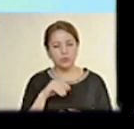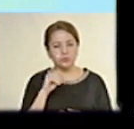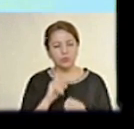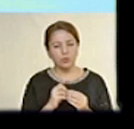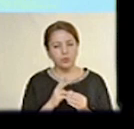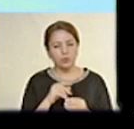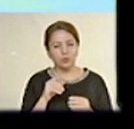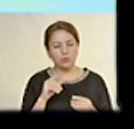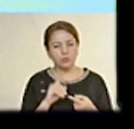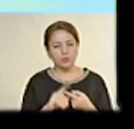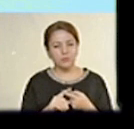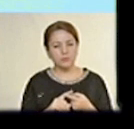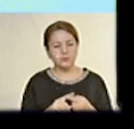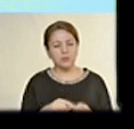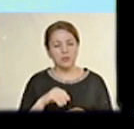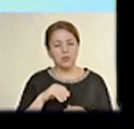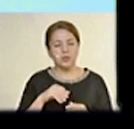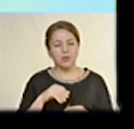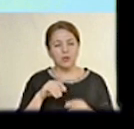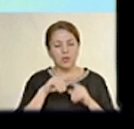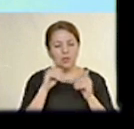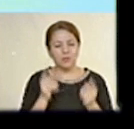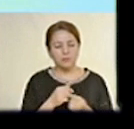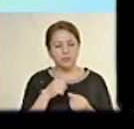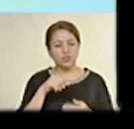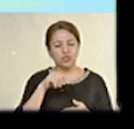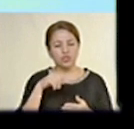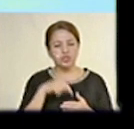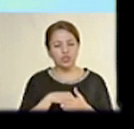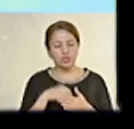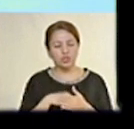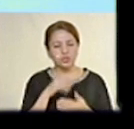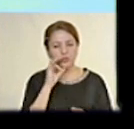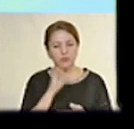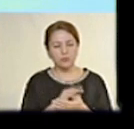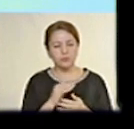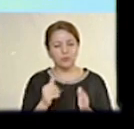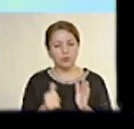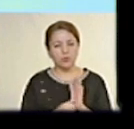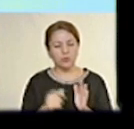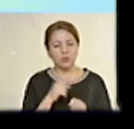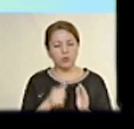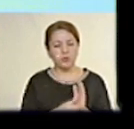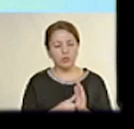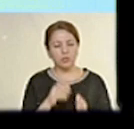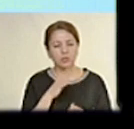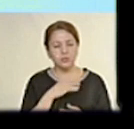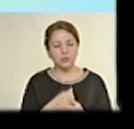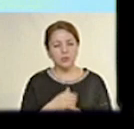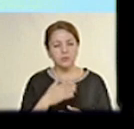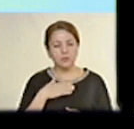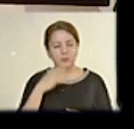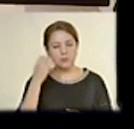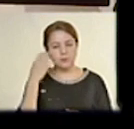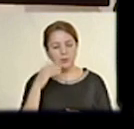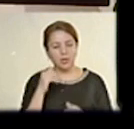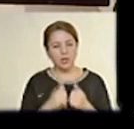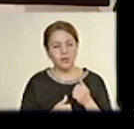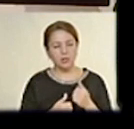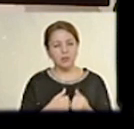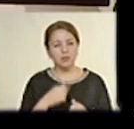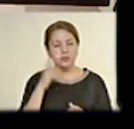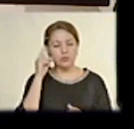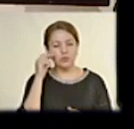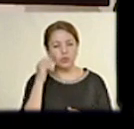ga qo'shamiz. Qavs ichidagi natijamiz 6 dan 6 ga teng ekan. Biz bilamizki, har sonni,